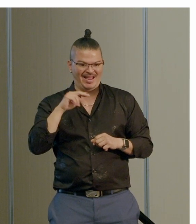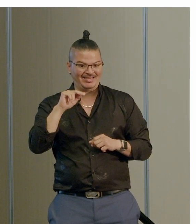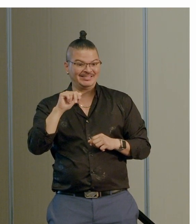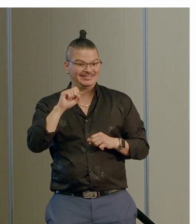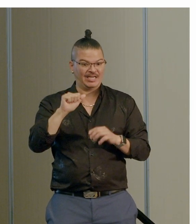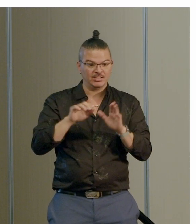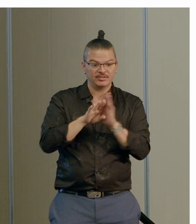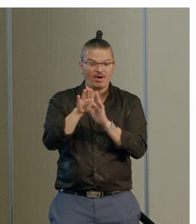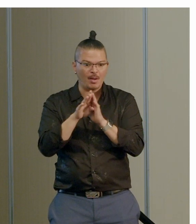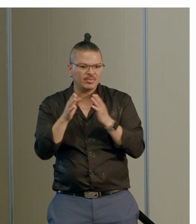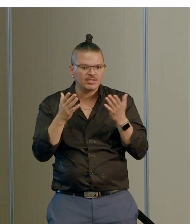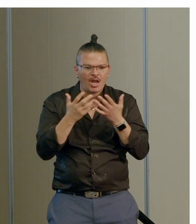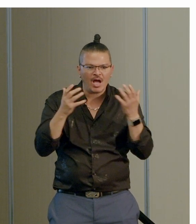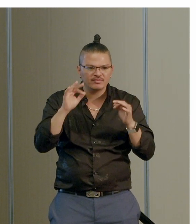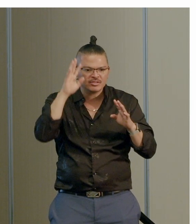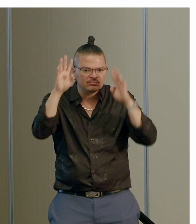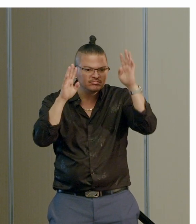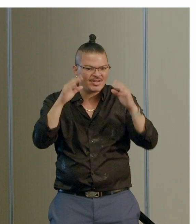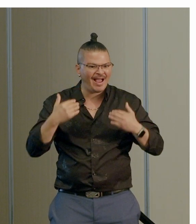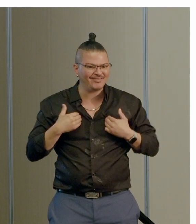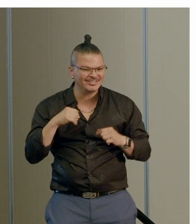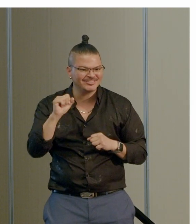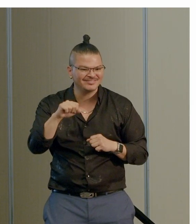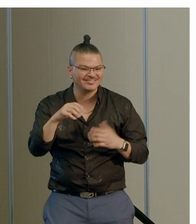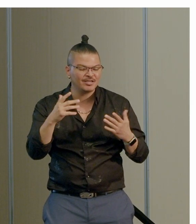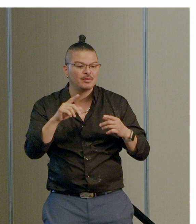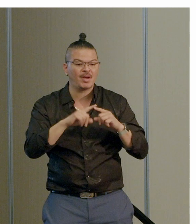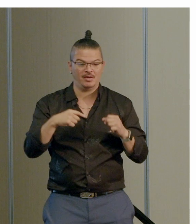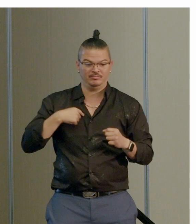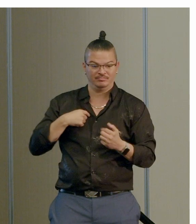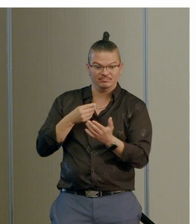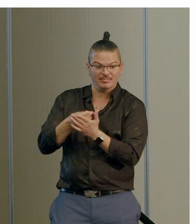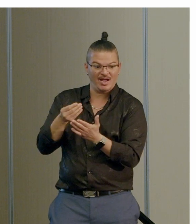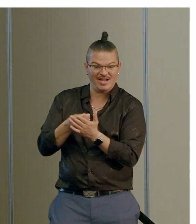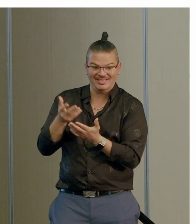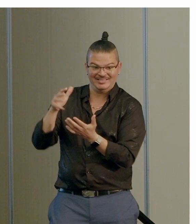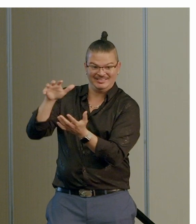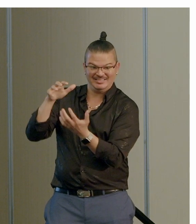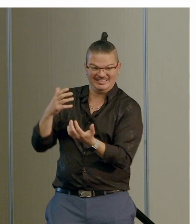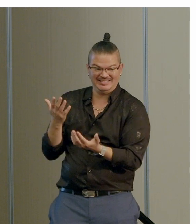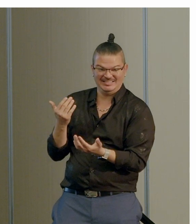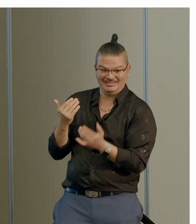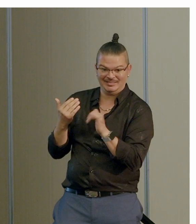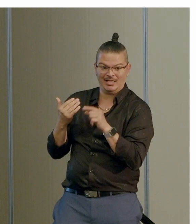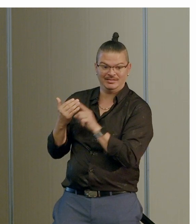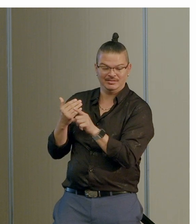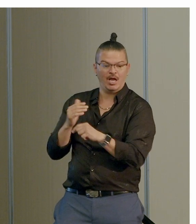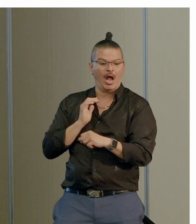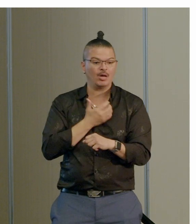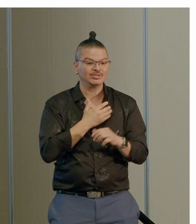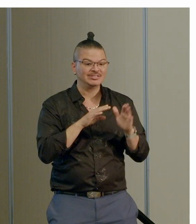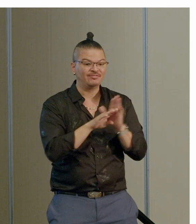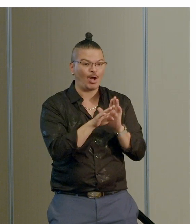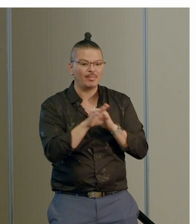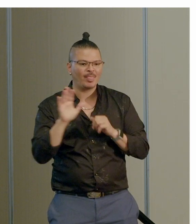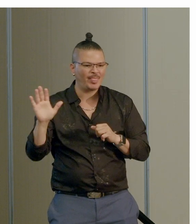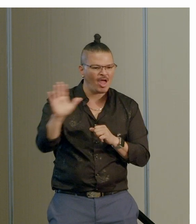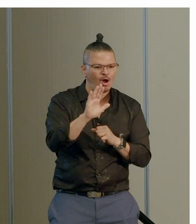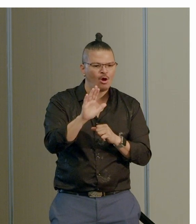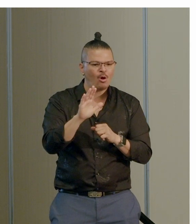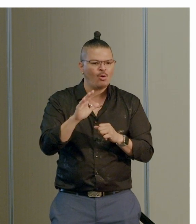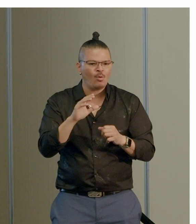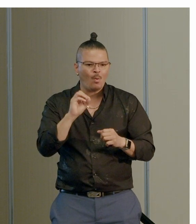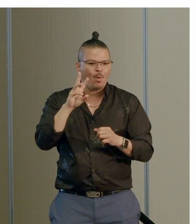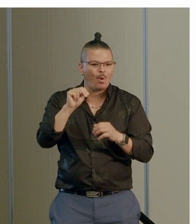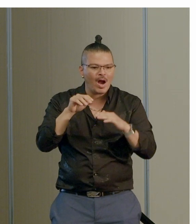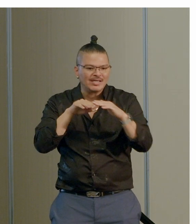innovative development. What do we make our software developers do? Well, they have to do their own accessibility conformance report to say, how does